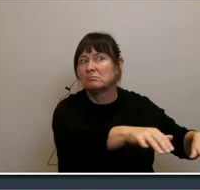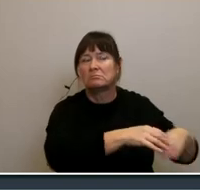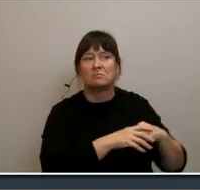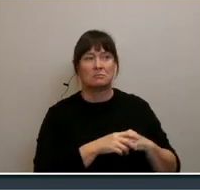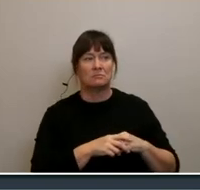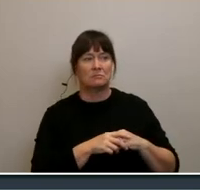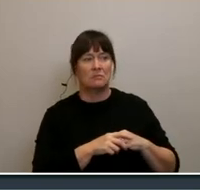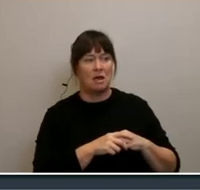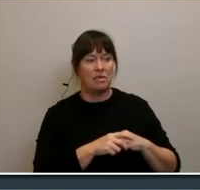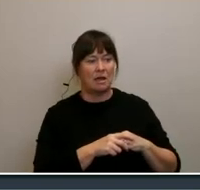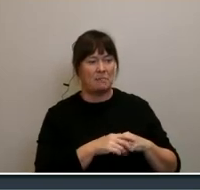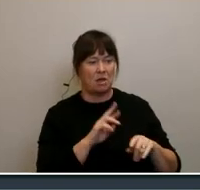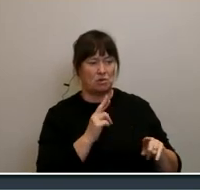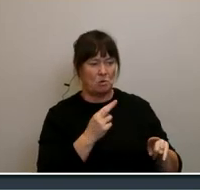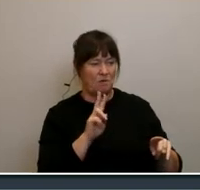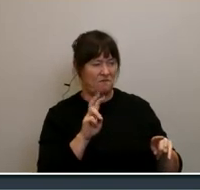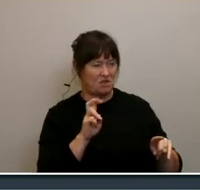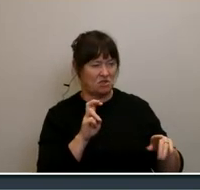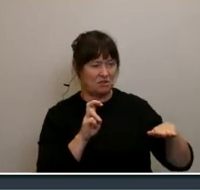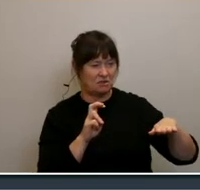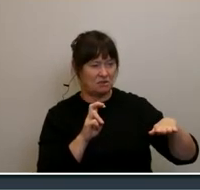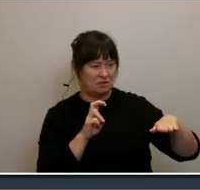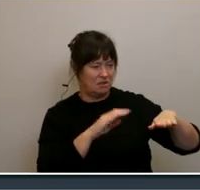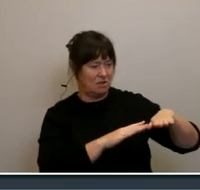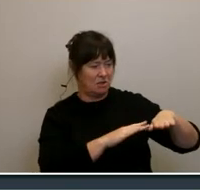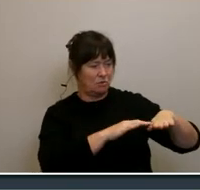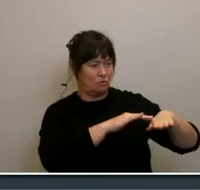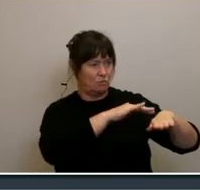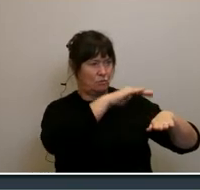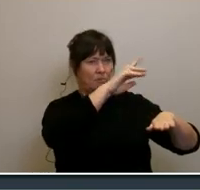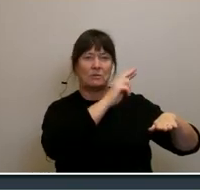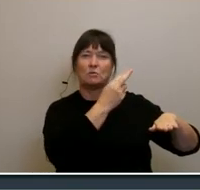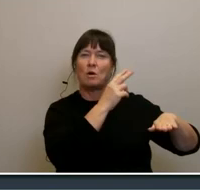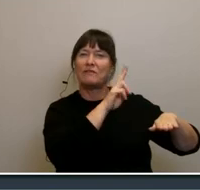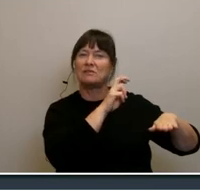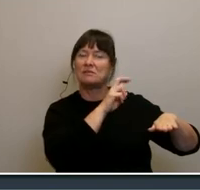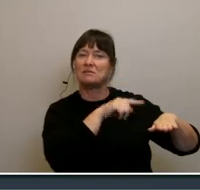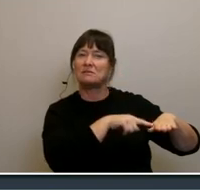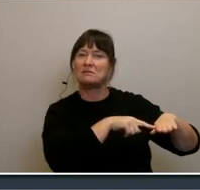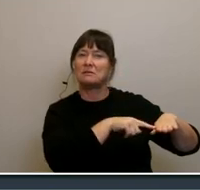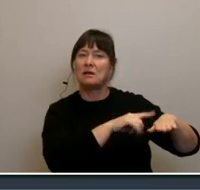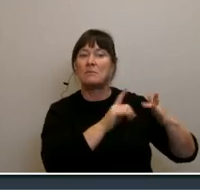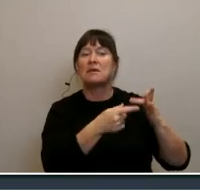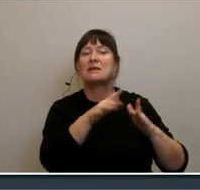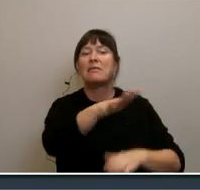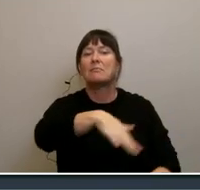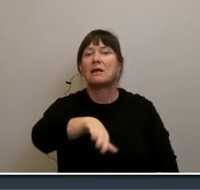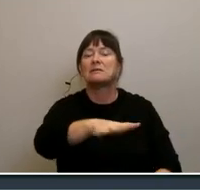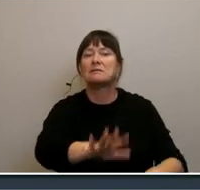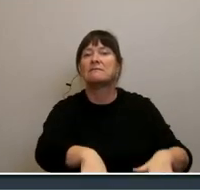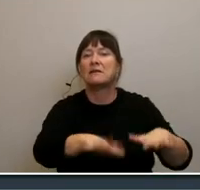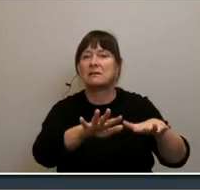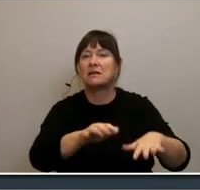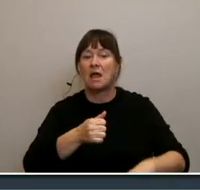about 12 inches, 300 from the top of that drain. And yet there are other places in Puramai which were flooded,